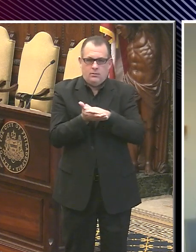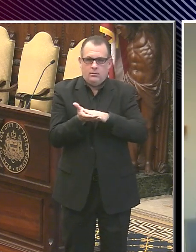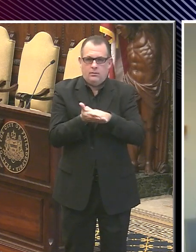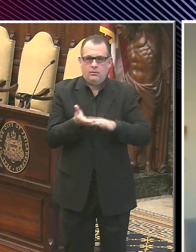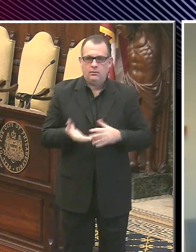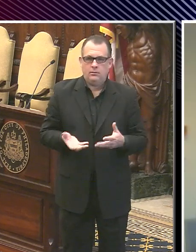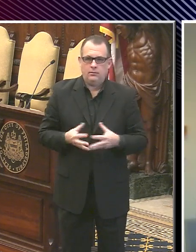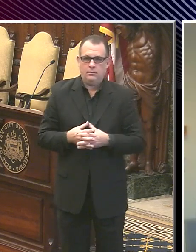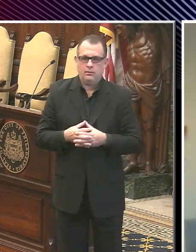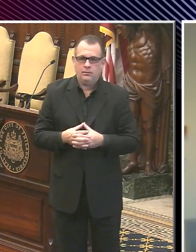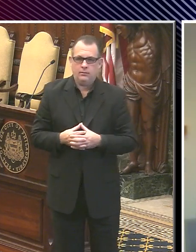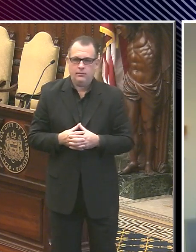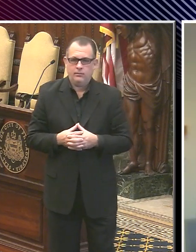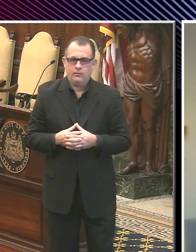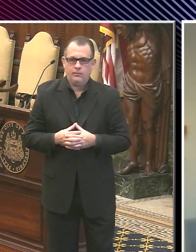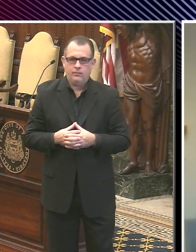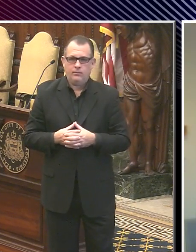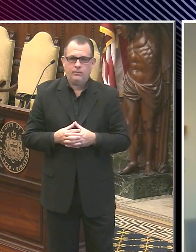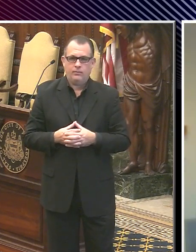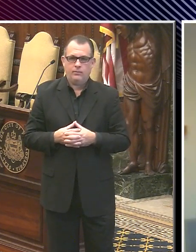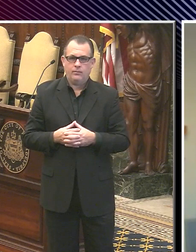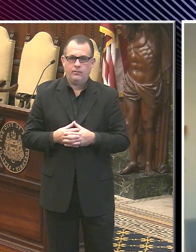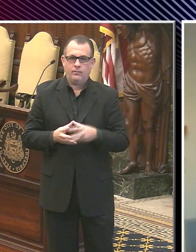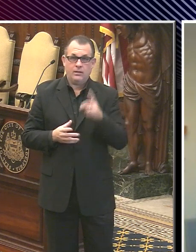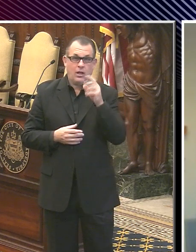Doc, are you aware of any plan to do that?